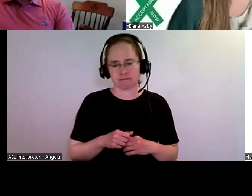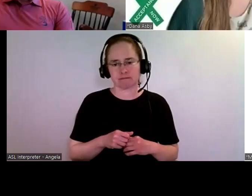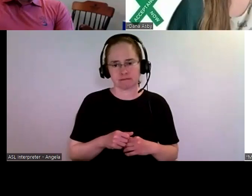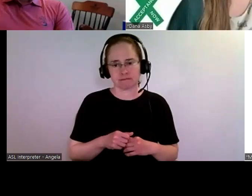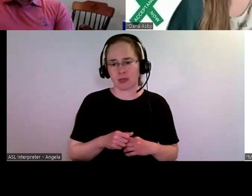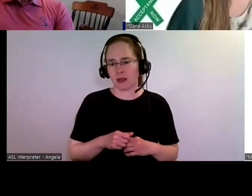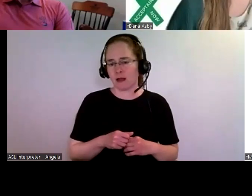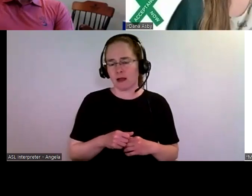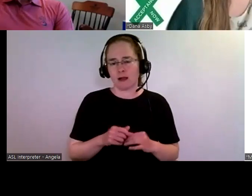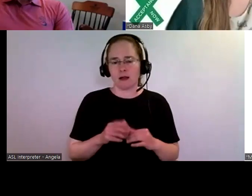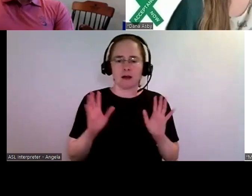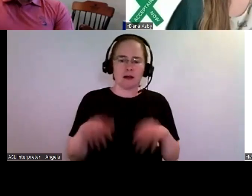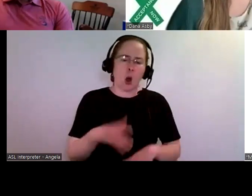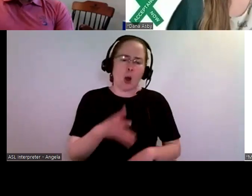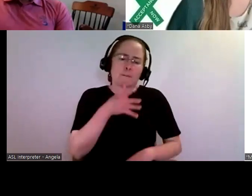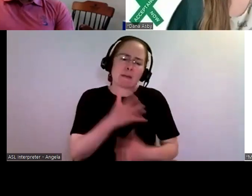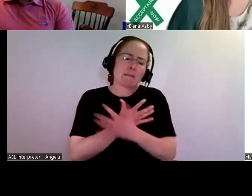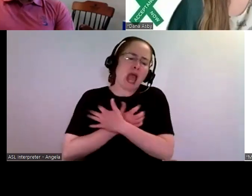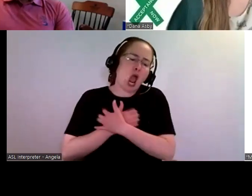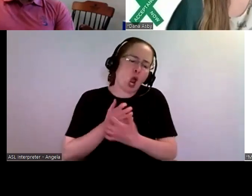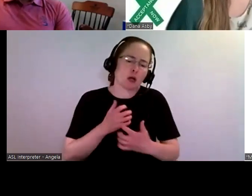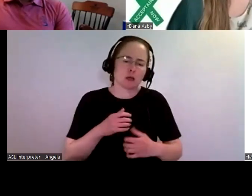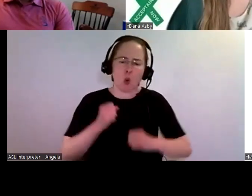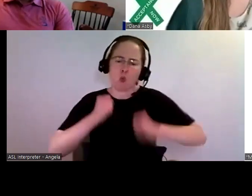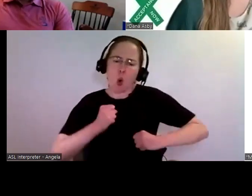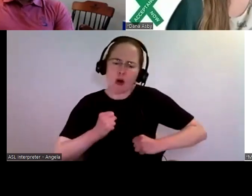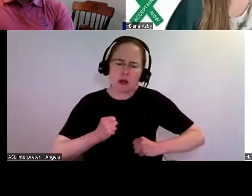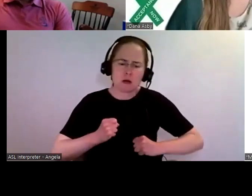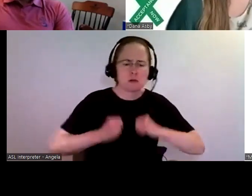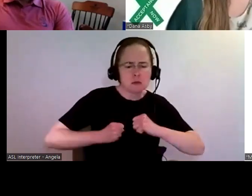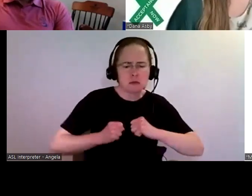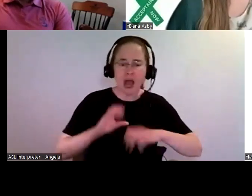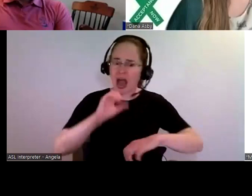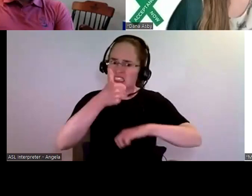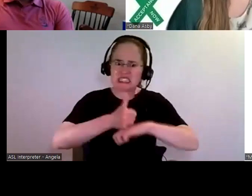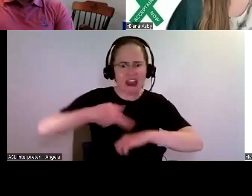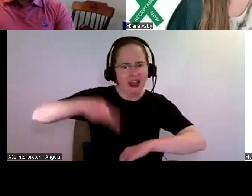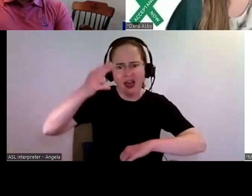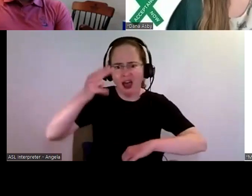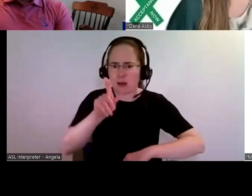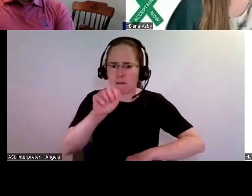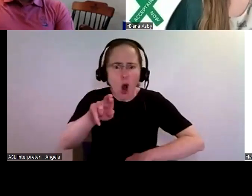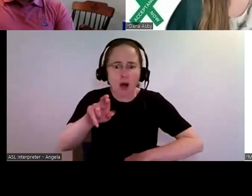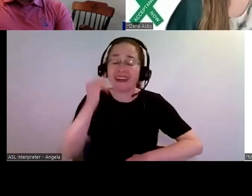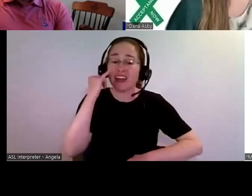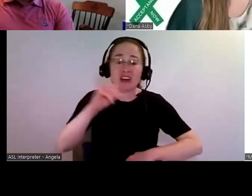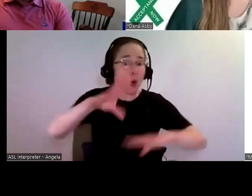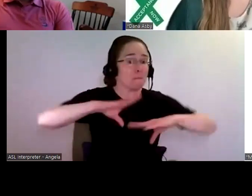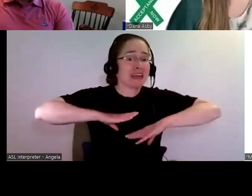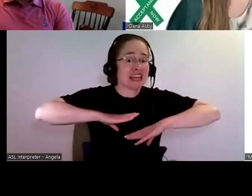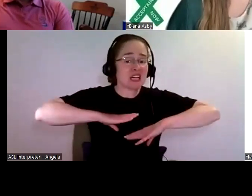I'm always called, oh, you're a mama bear, you're a warrior, you're this. I set the bar high. And then when I don't meet that bar,